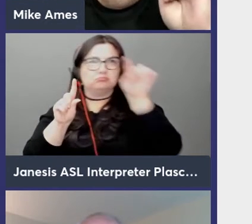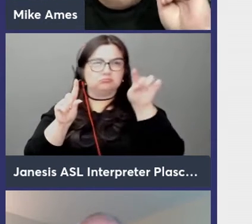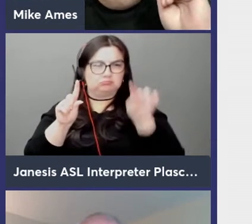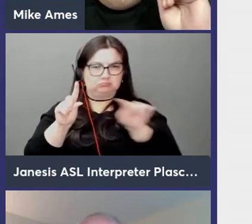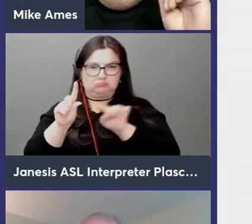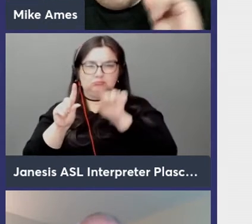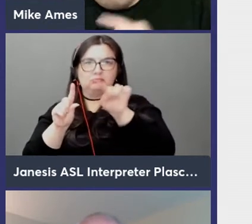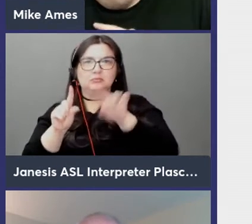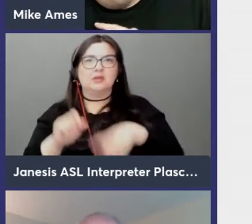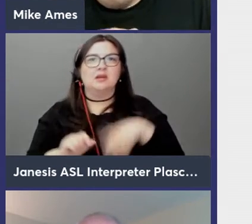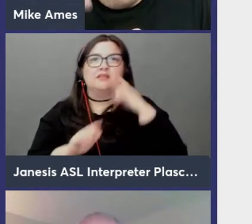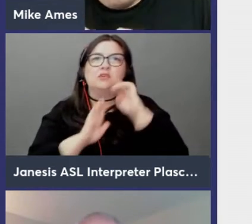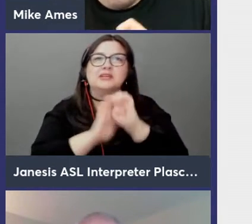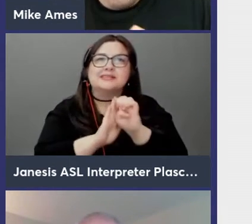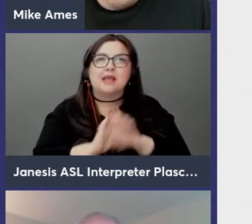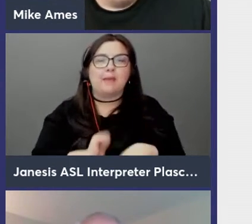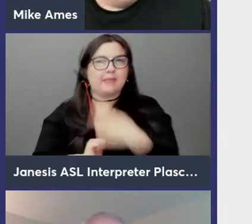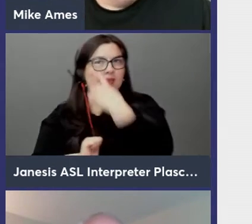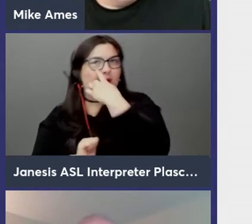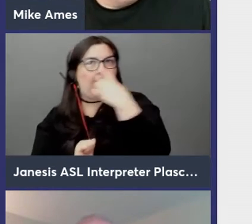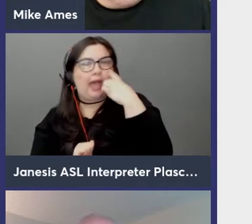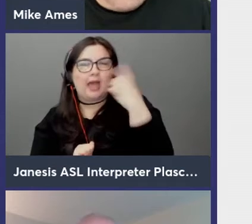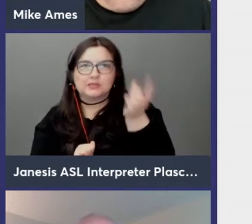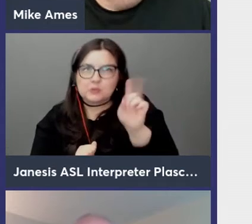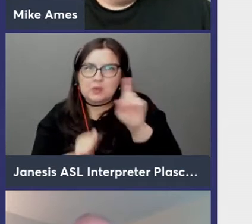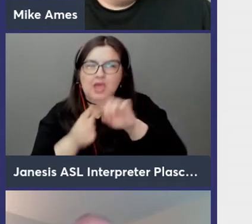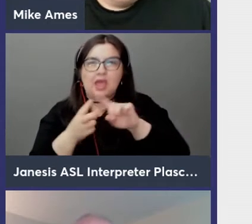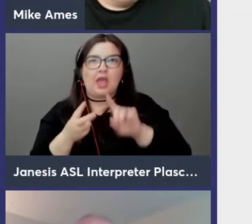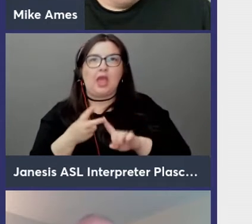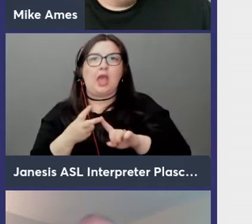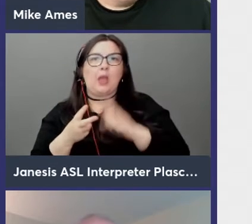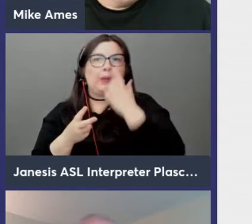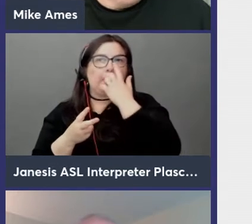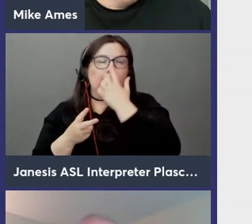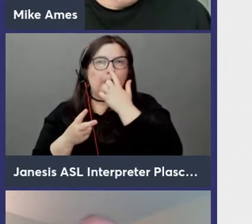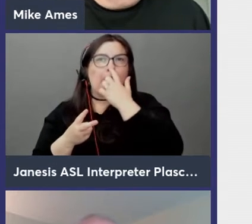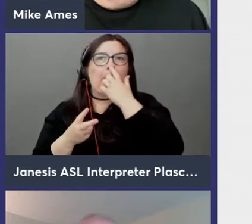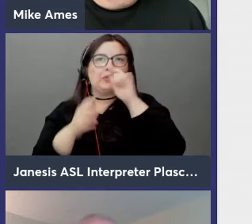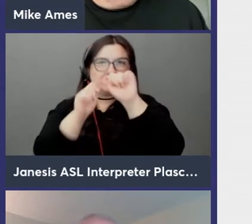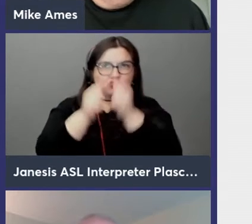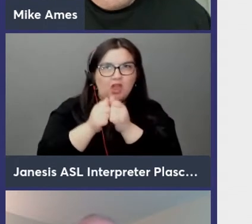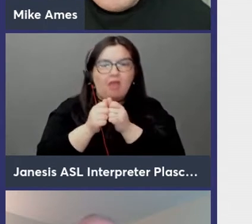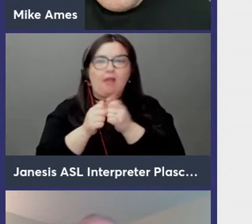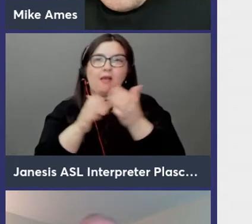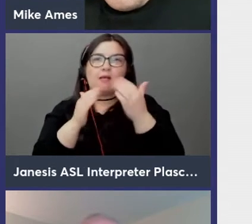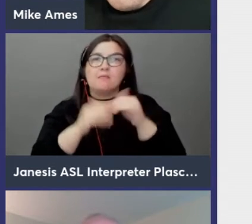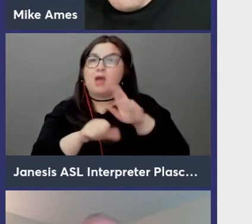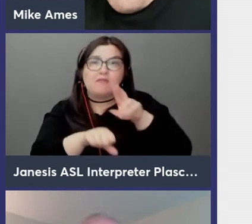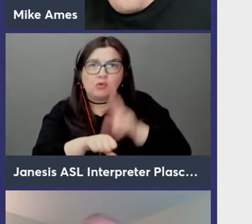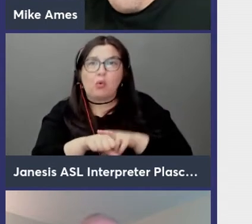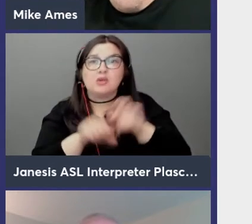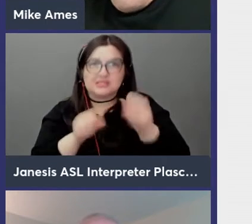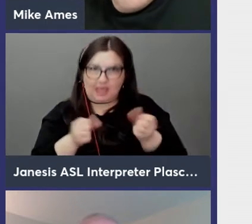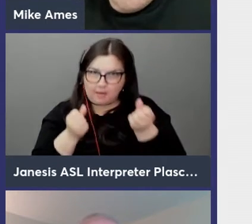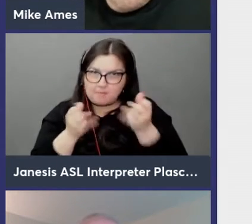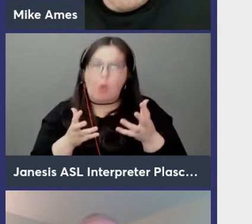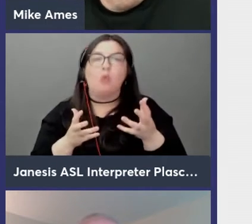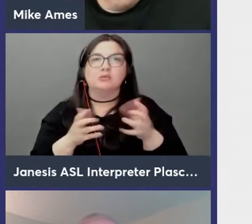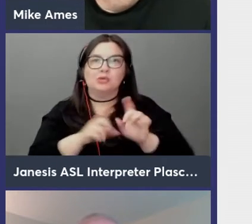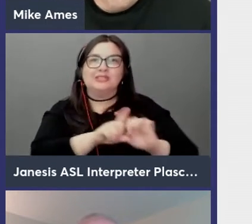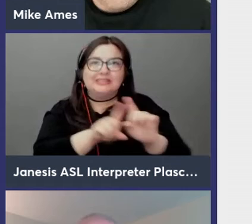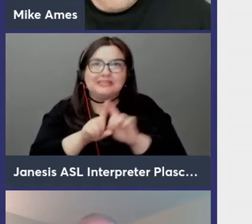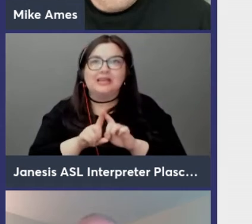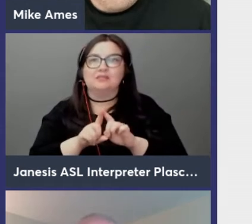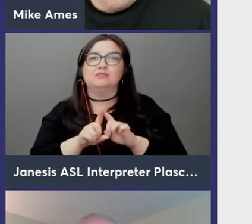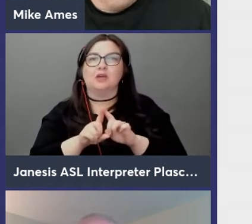the position of the eyes, the shape of the nose, and you, of course, can take multiple different poses and